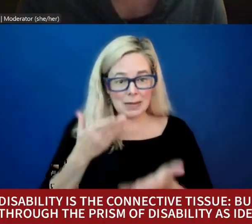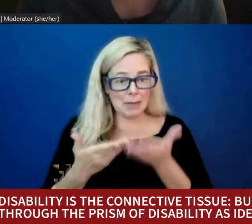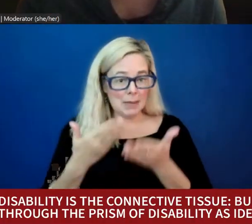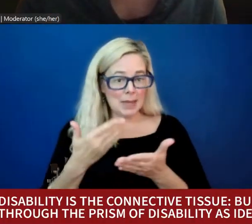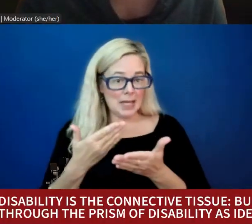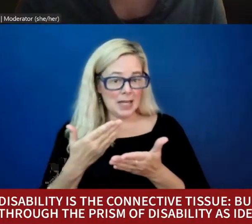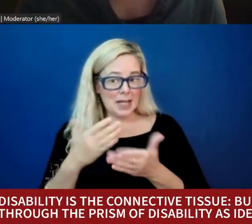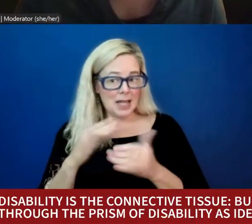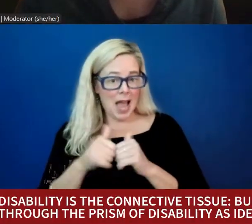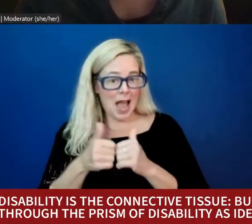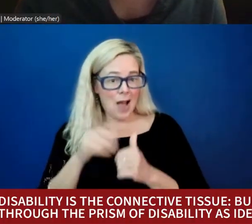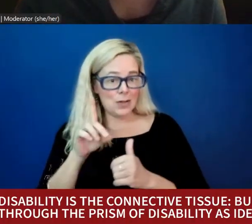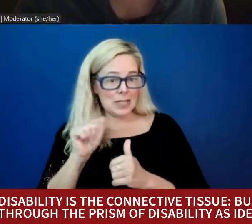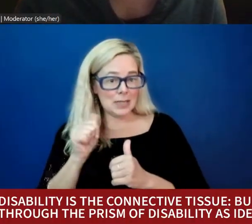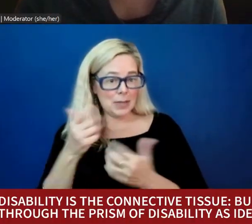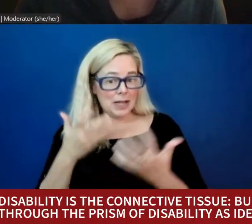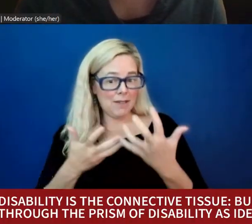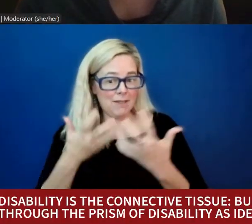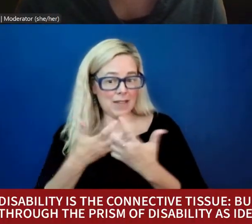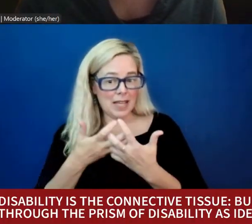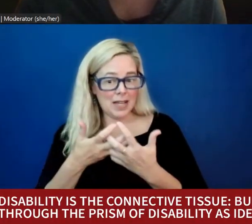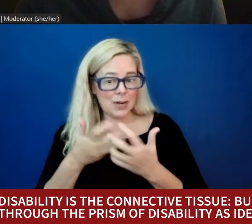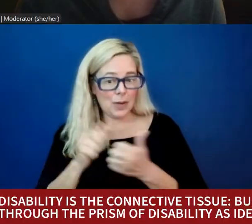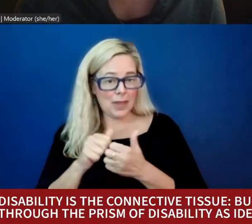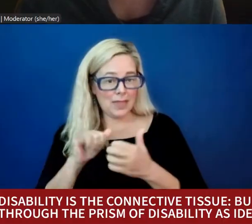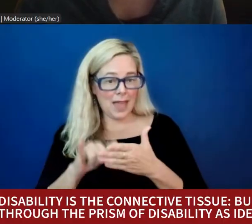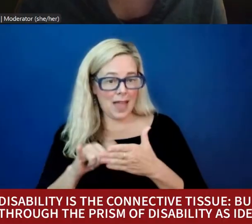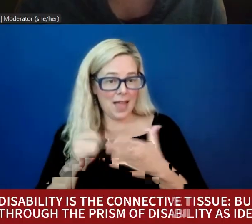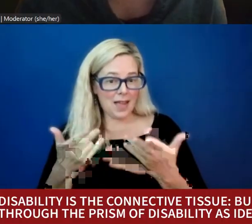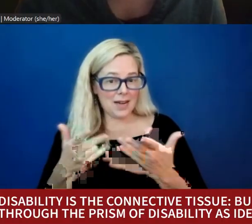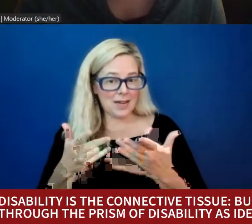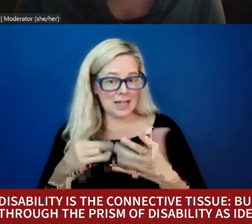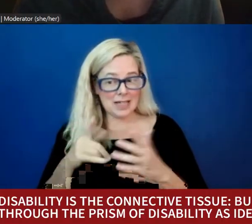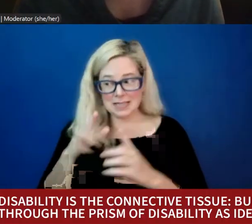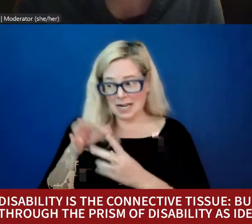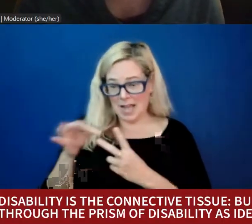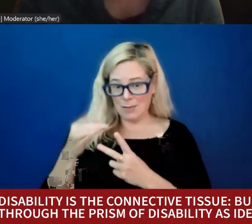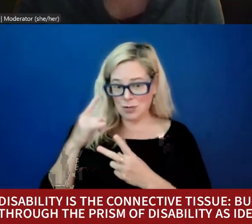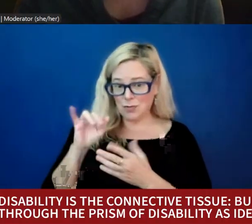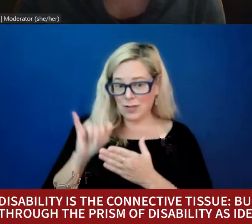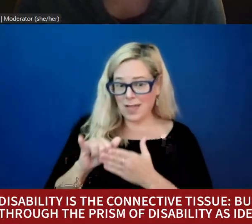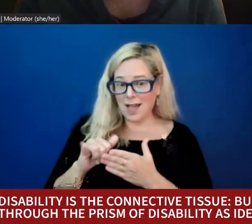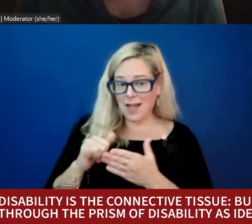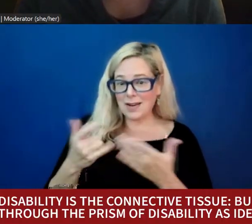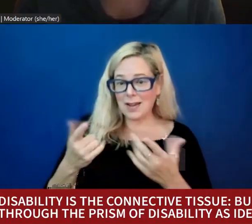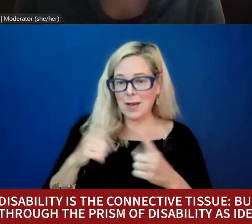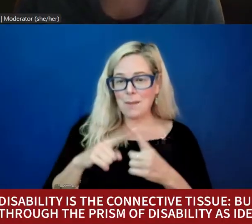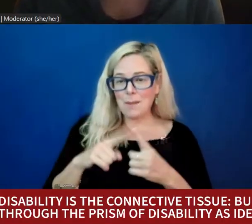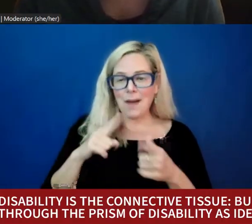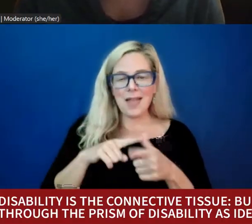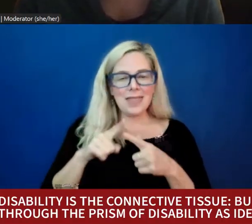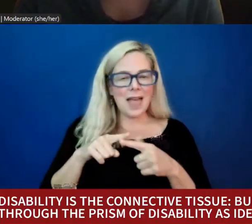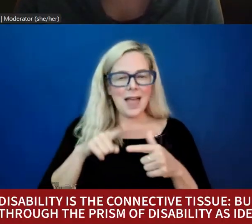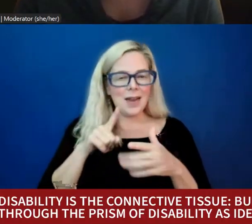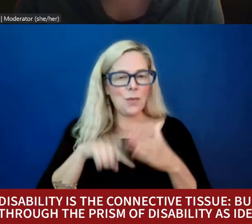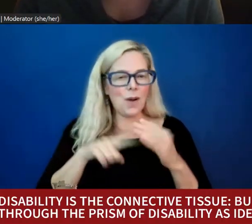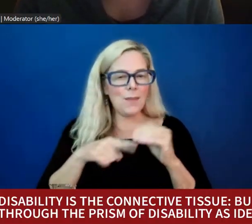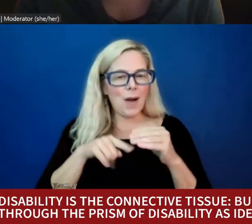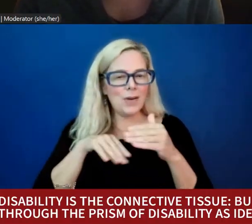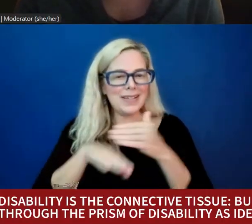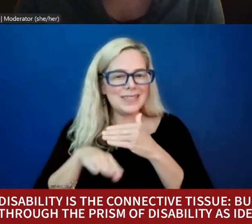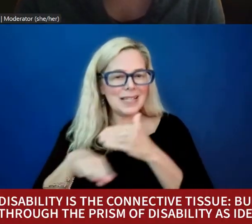for disabled physicians, but then how do you like worry about accessibility of all sorts of kinds, right? Like